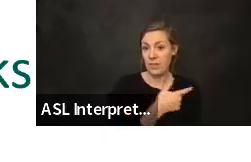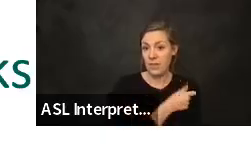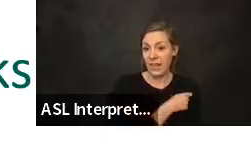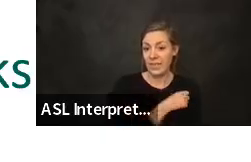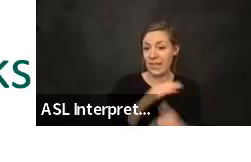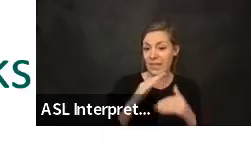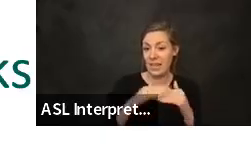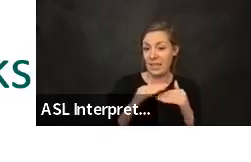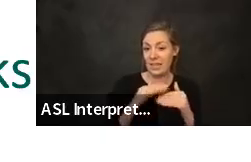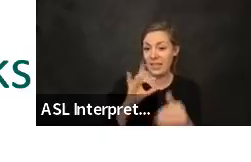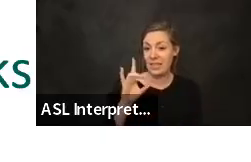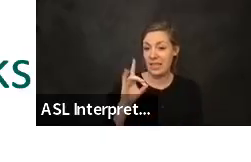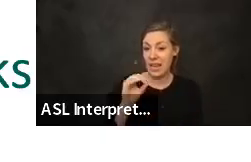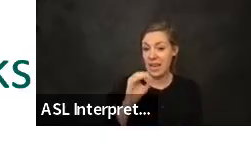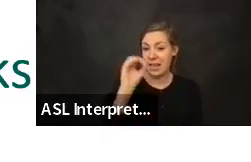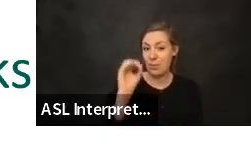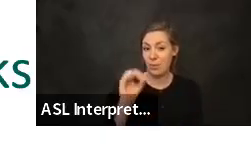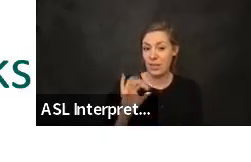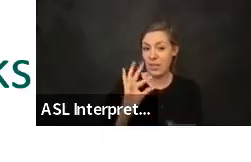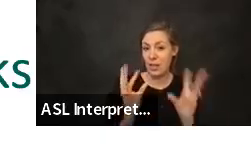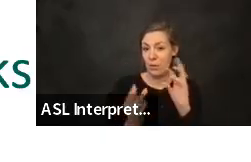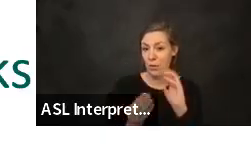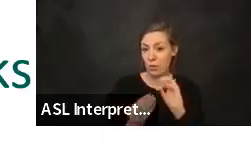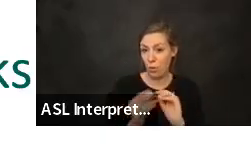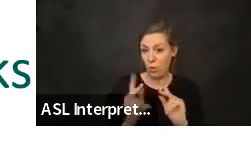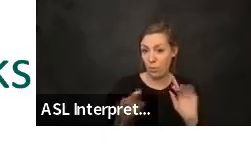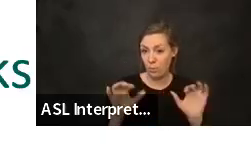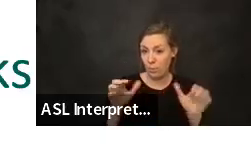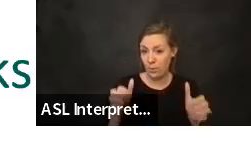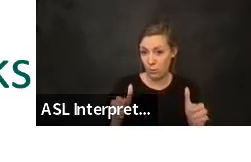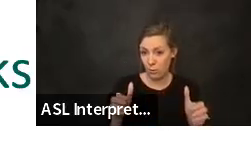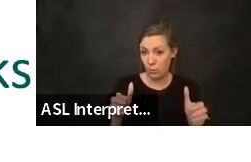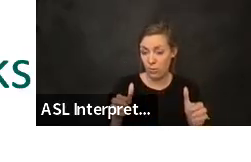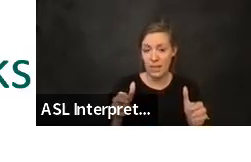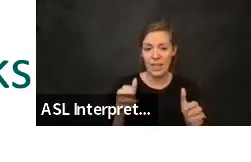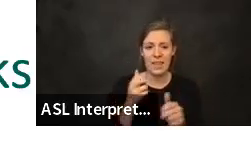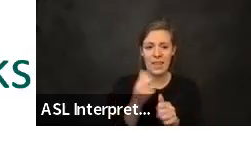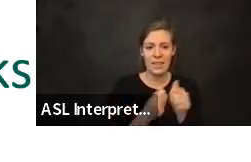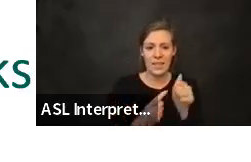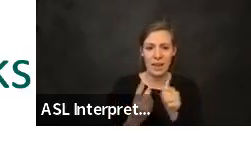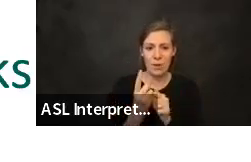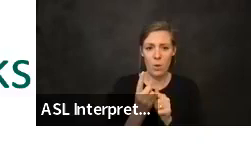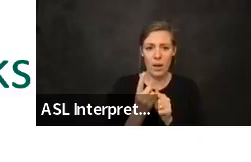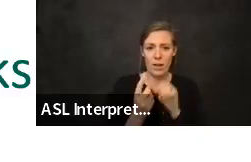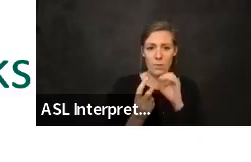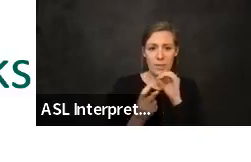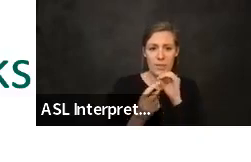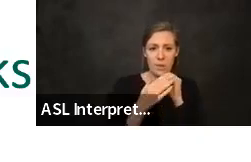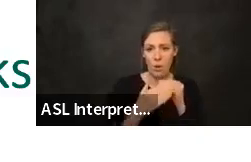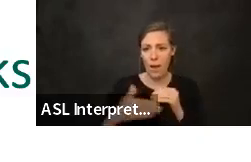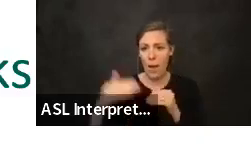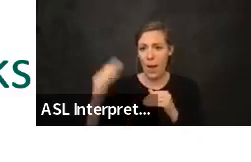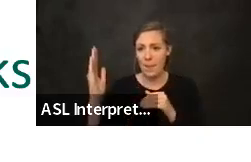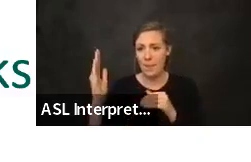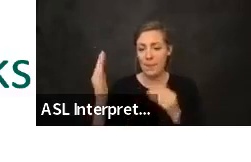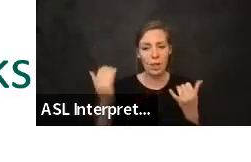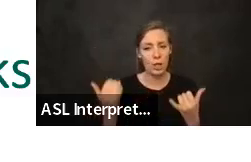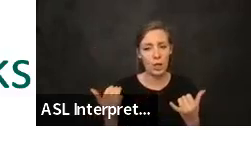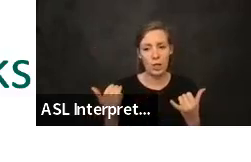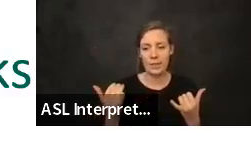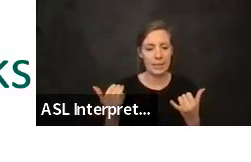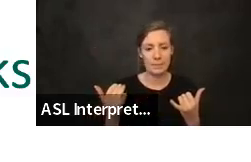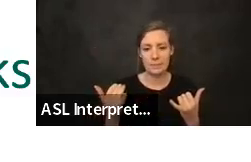least 80% of our total population. So that's everyone 0+. Currently, that is not met. We're